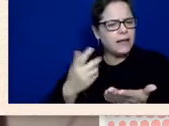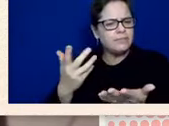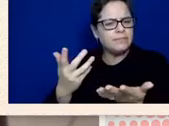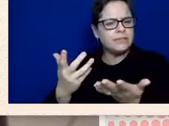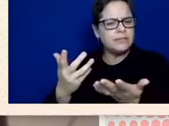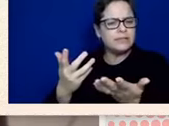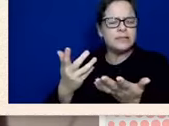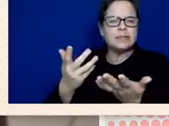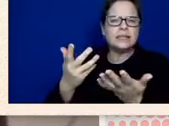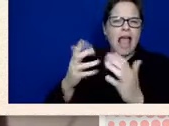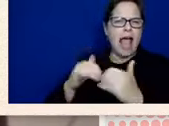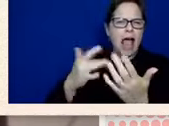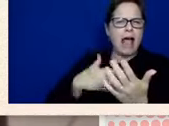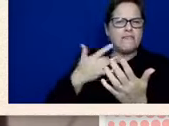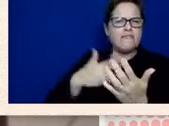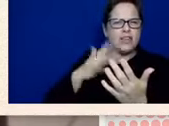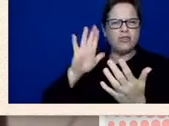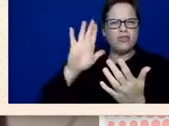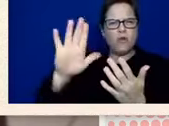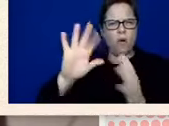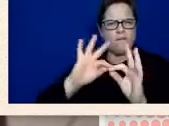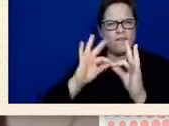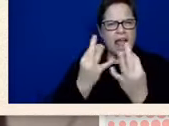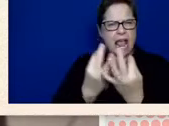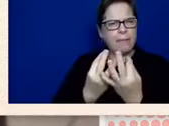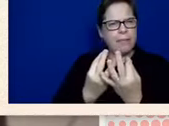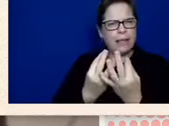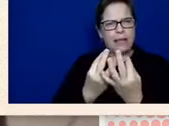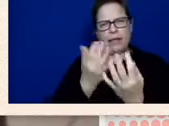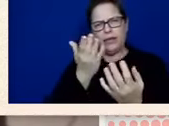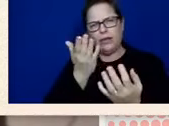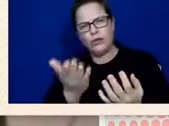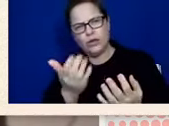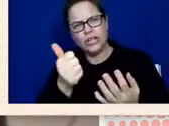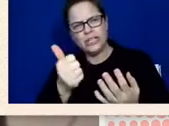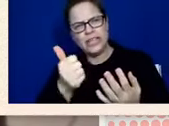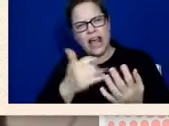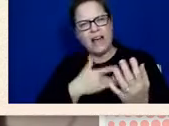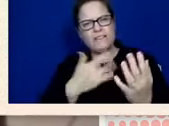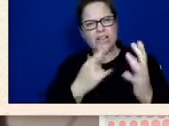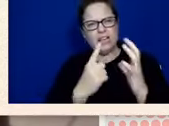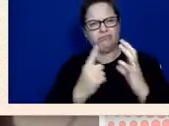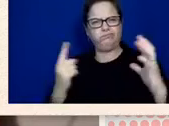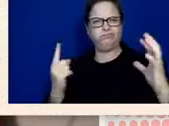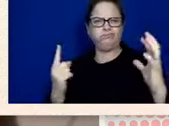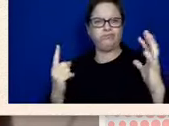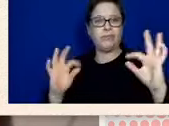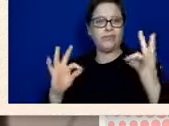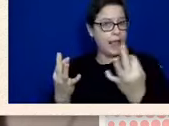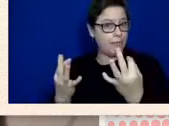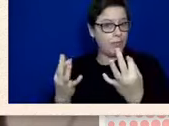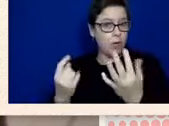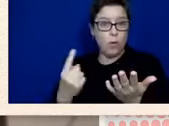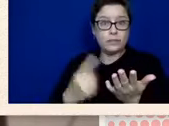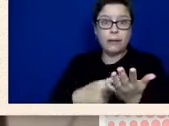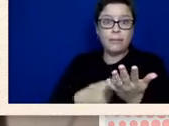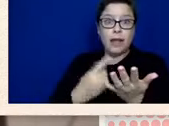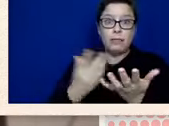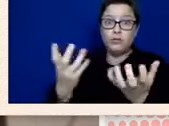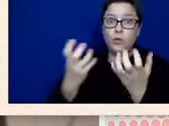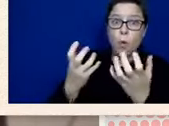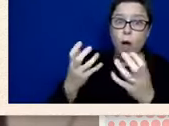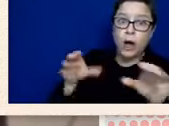of touch with your family, or were there times where you got left out in certain things that you wanted to do with